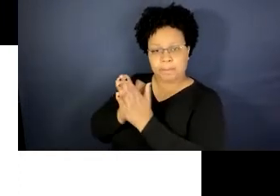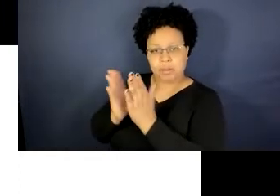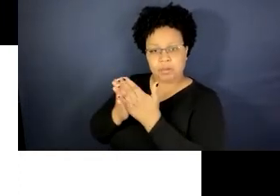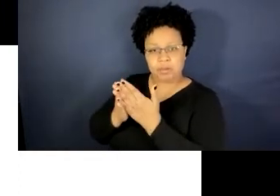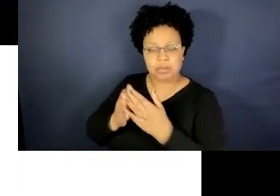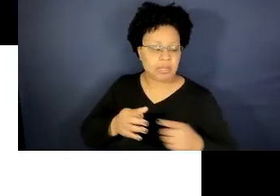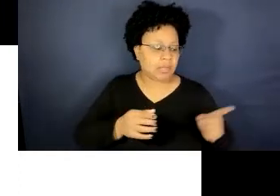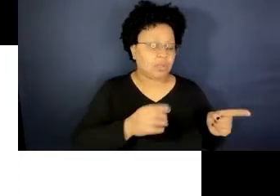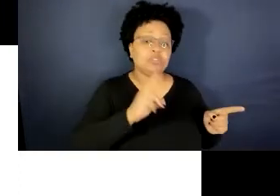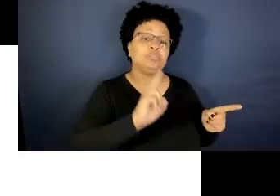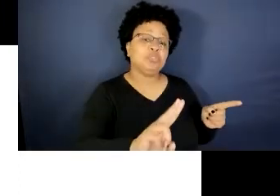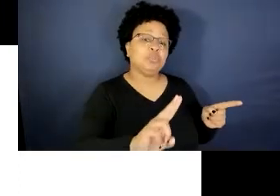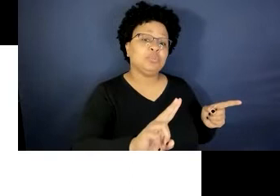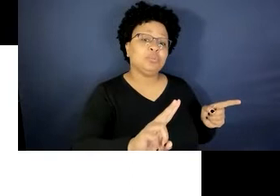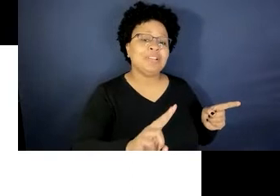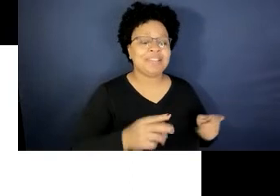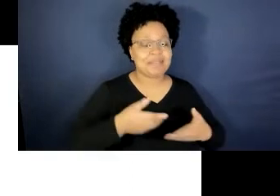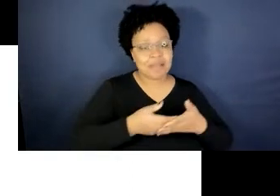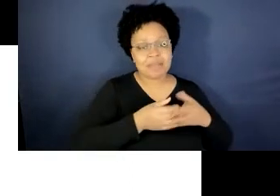told her, Gammy, I'm frustrated,